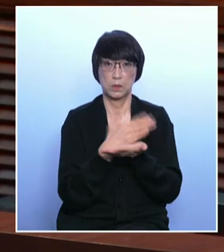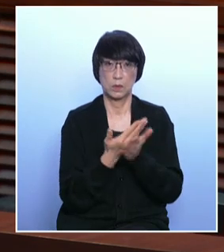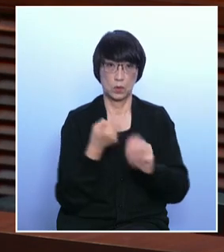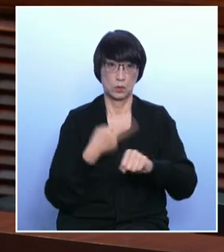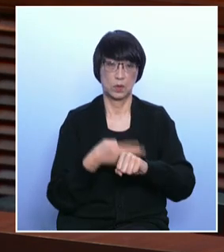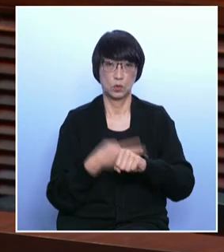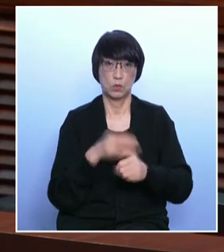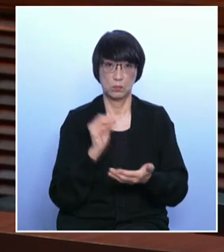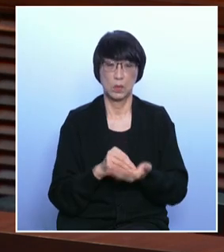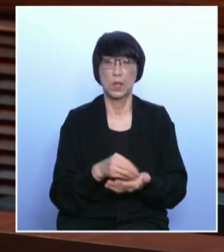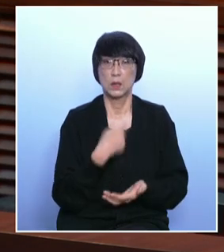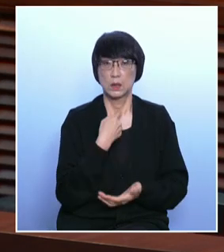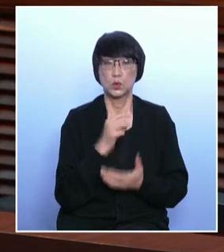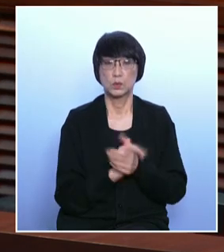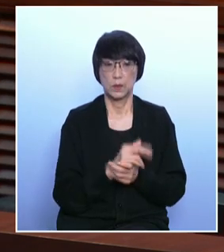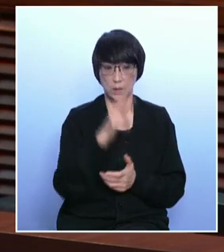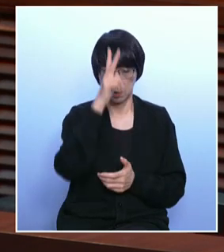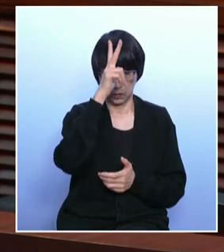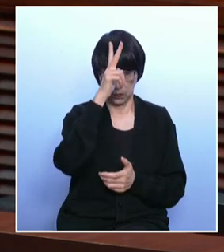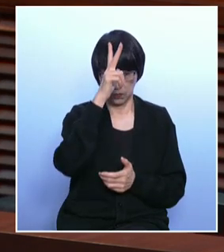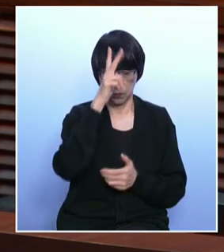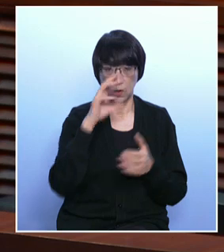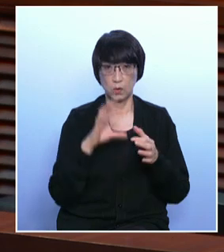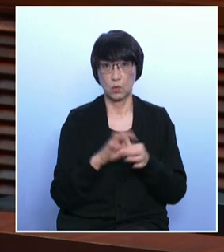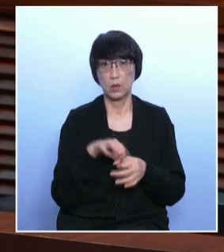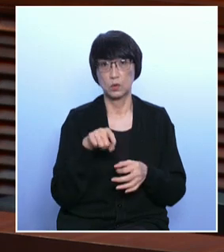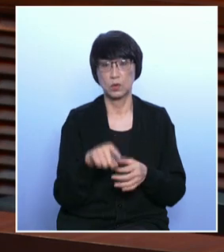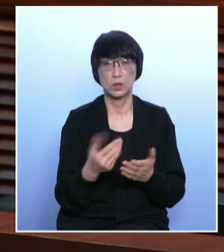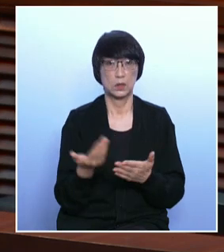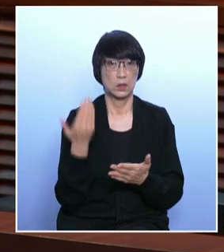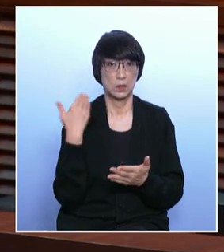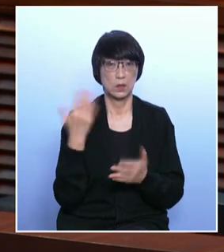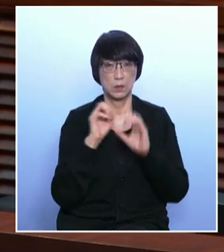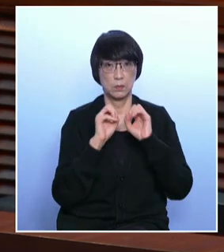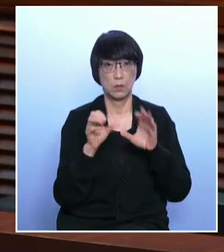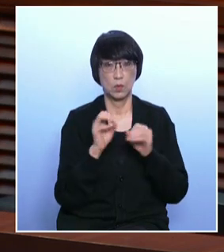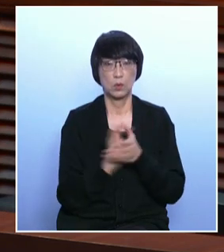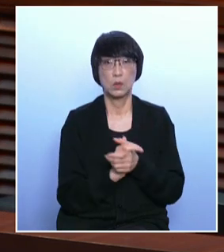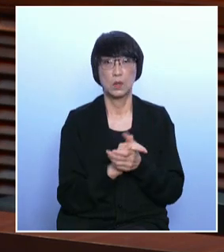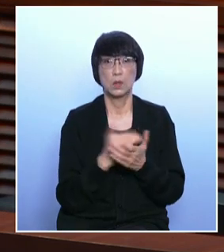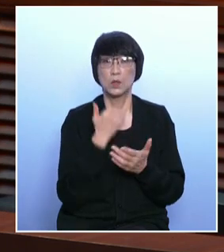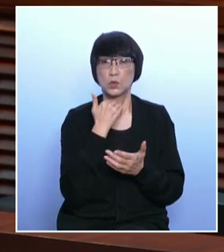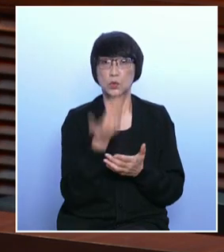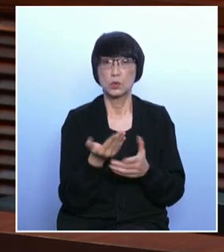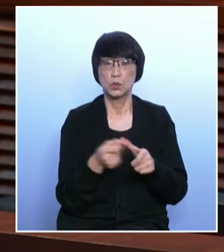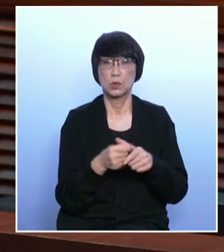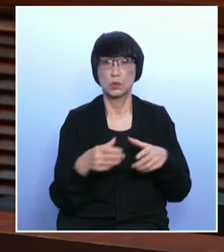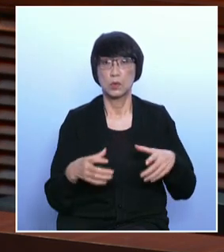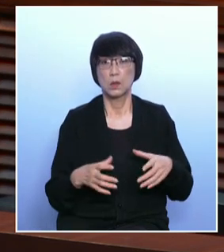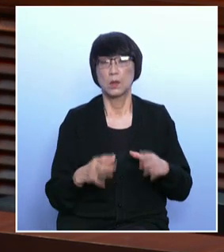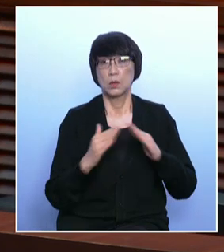And we need to be good gatekeepers in relation to the quality of CM services in Hong Kong. There were